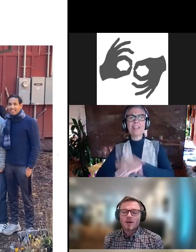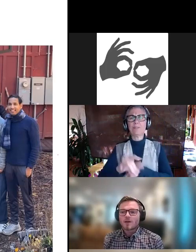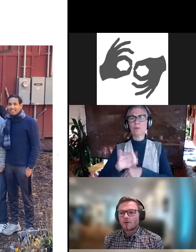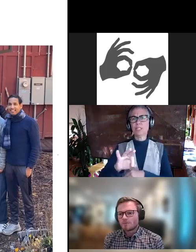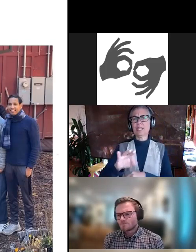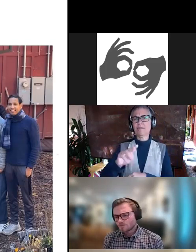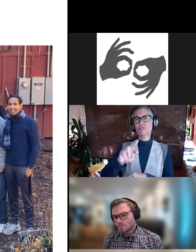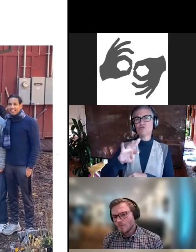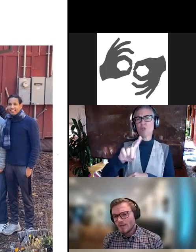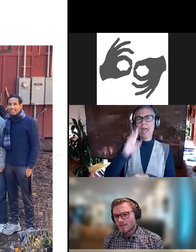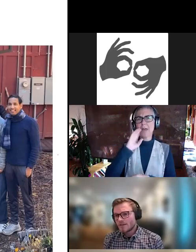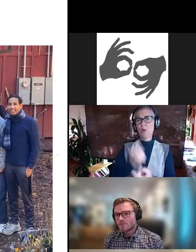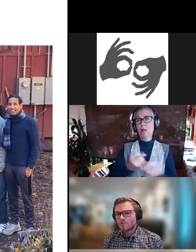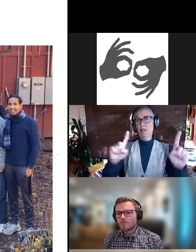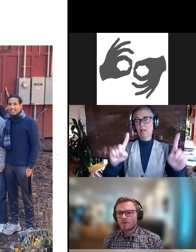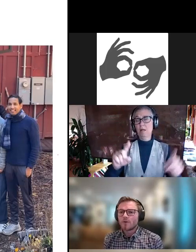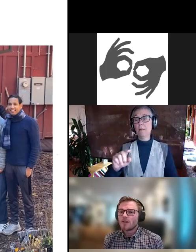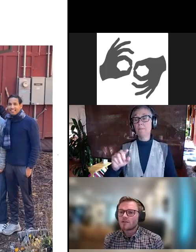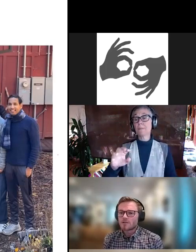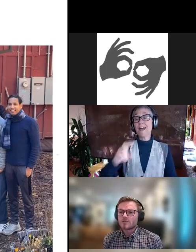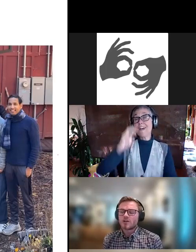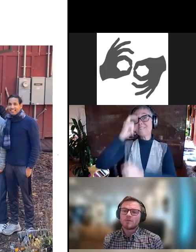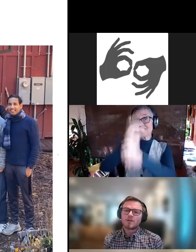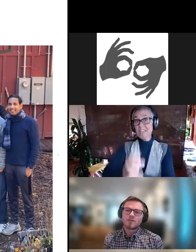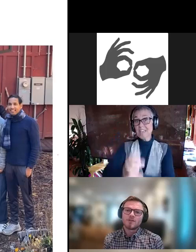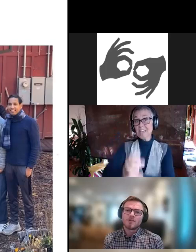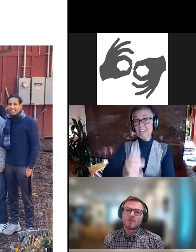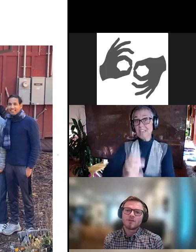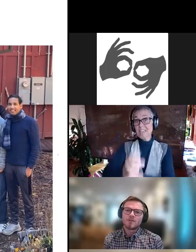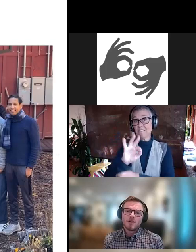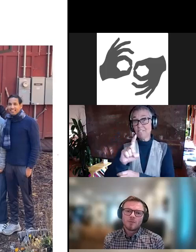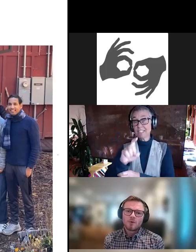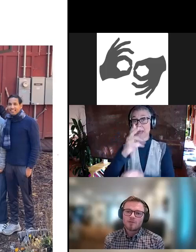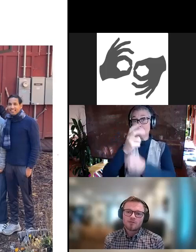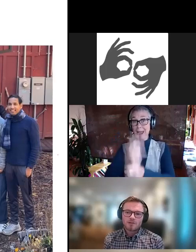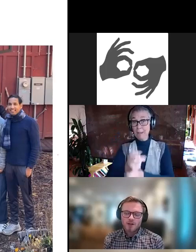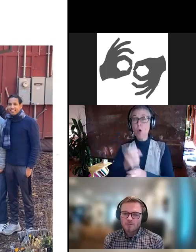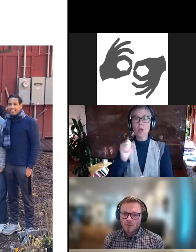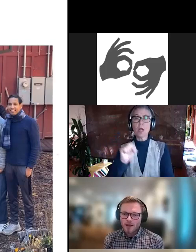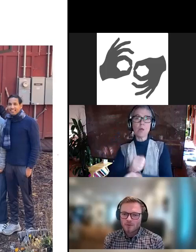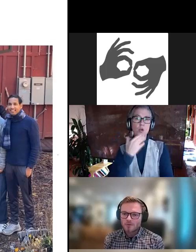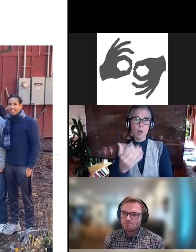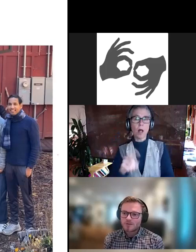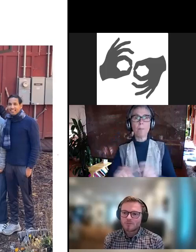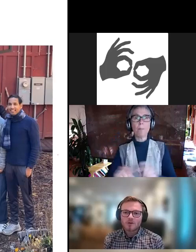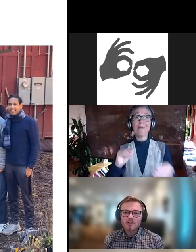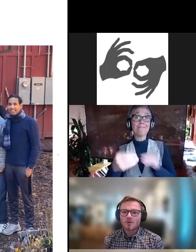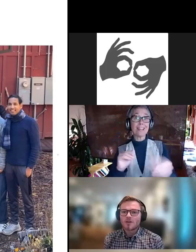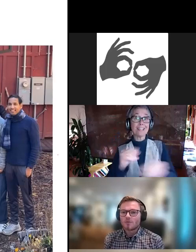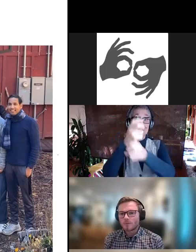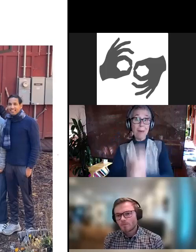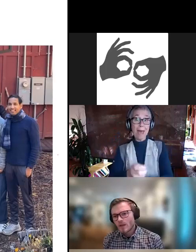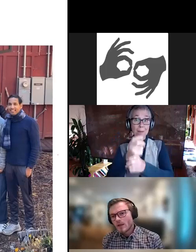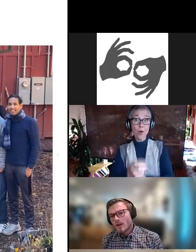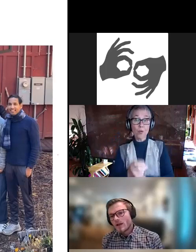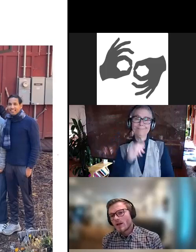fixed backbone, it tended to perform fairly well as a zero-shot predictor. But once you introduce flexible backbone, it didn't work so well